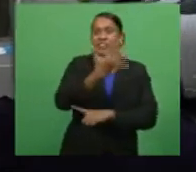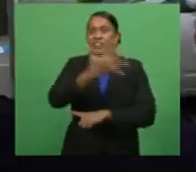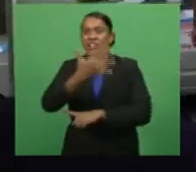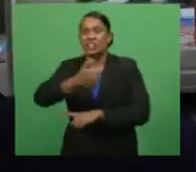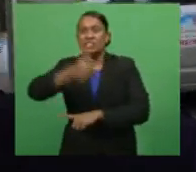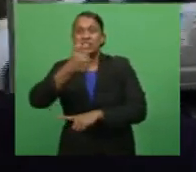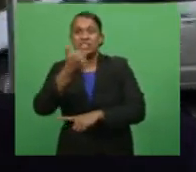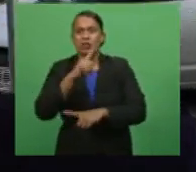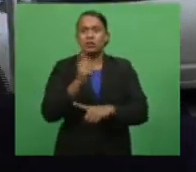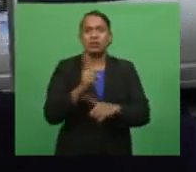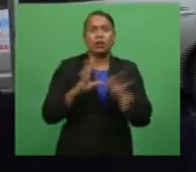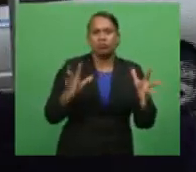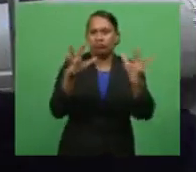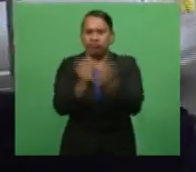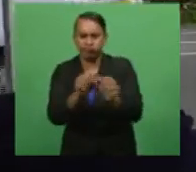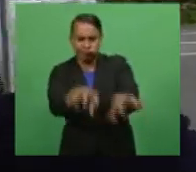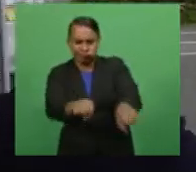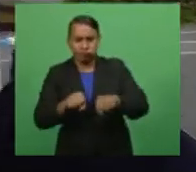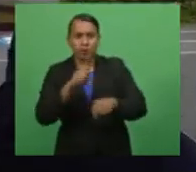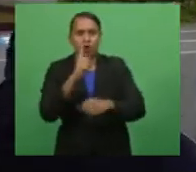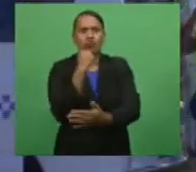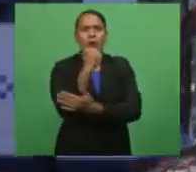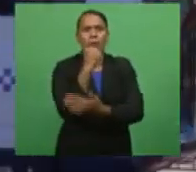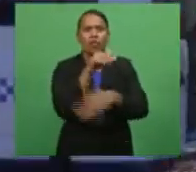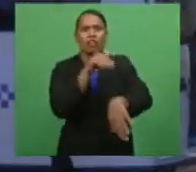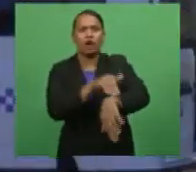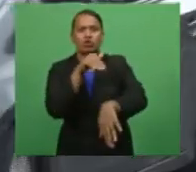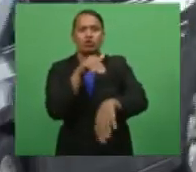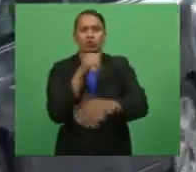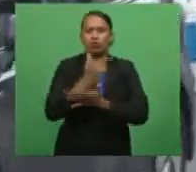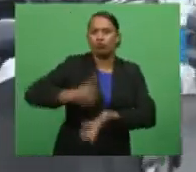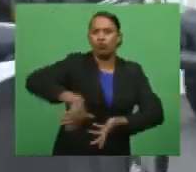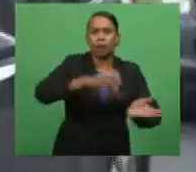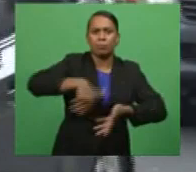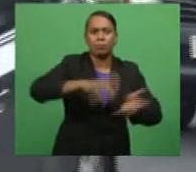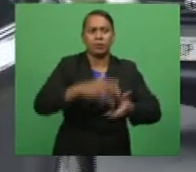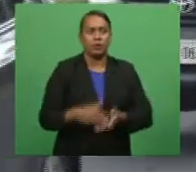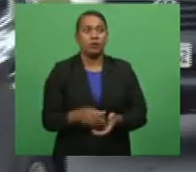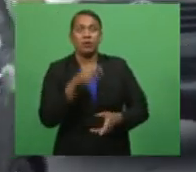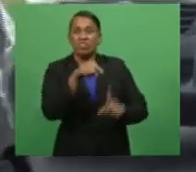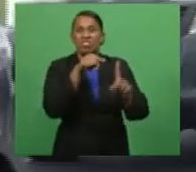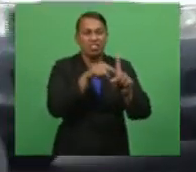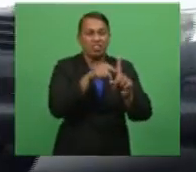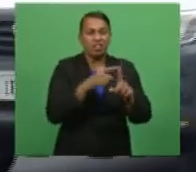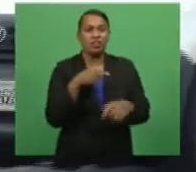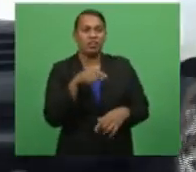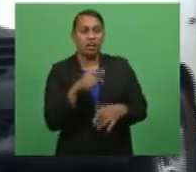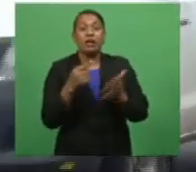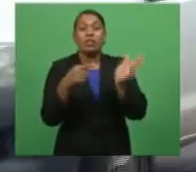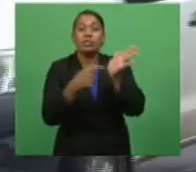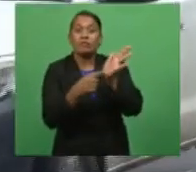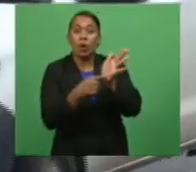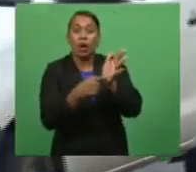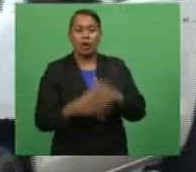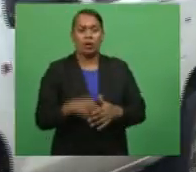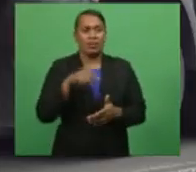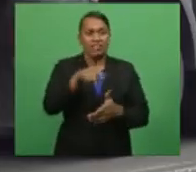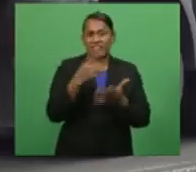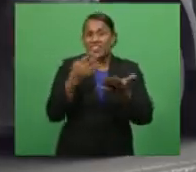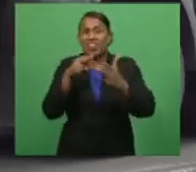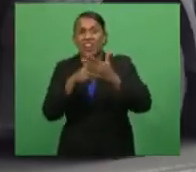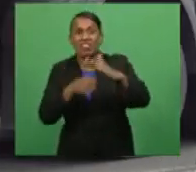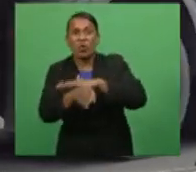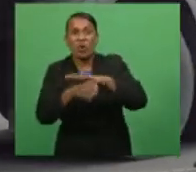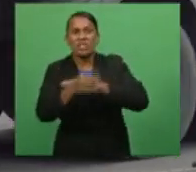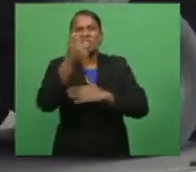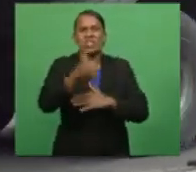caught playing touch rugby with another 20-year-old in Tavirua. In Navua, 6 men were also arrested for playing touch rugby